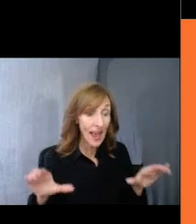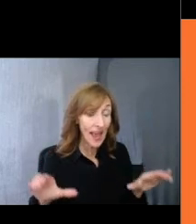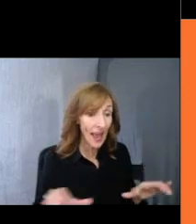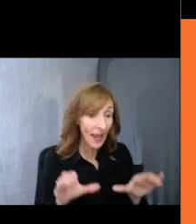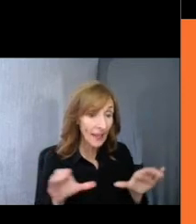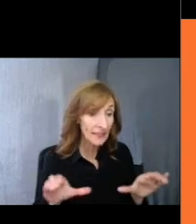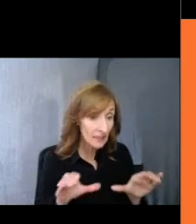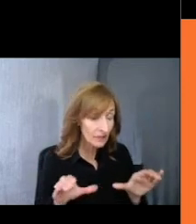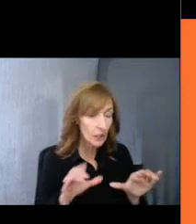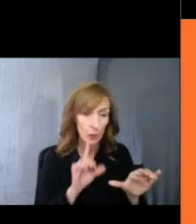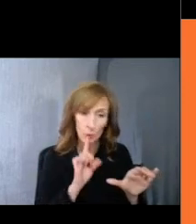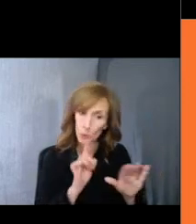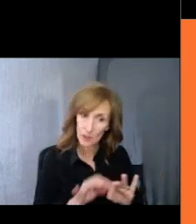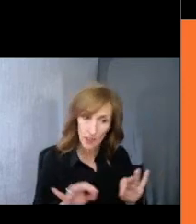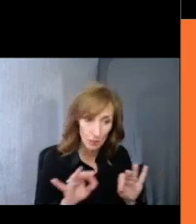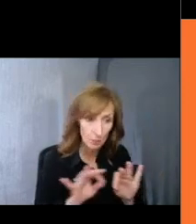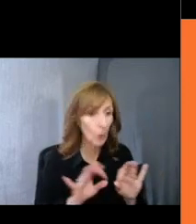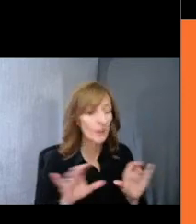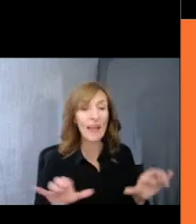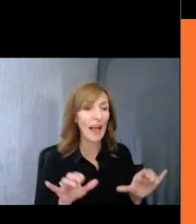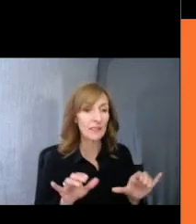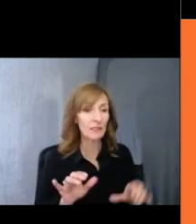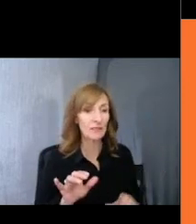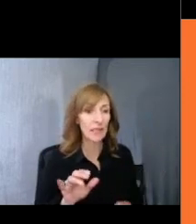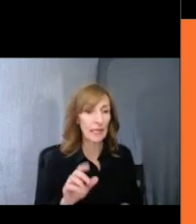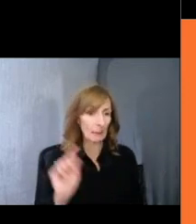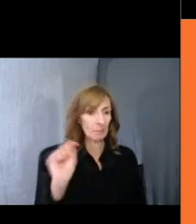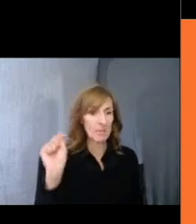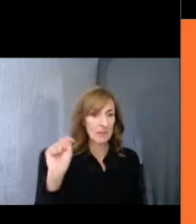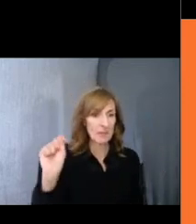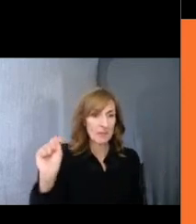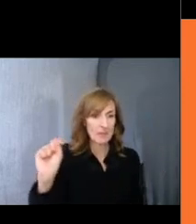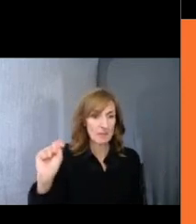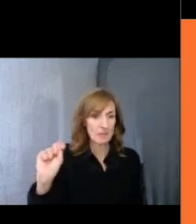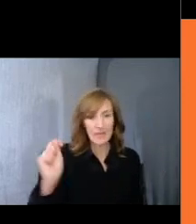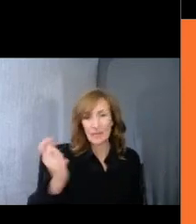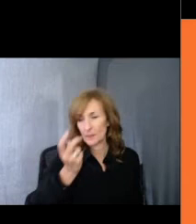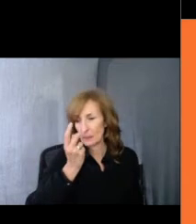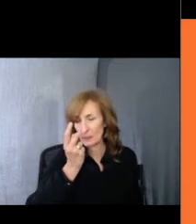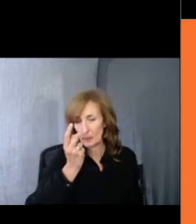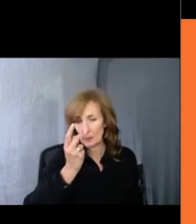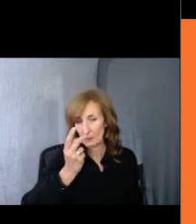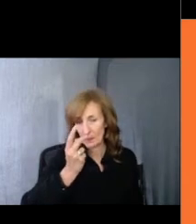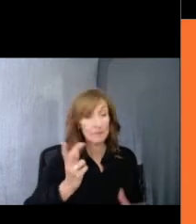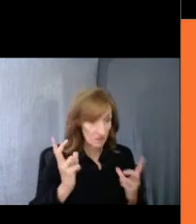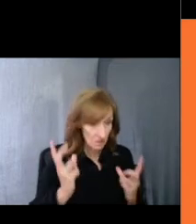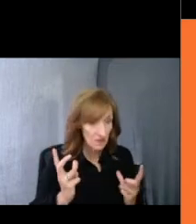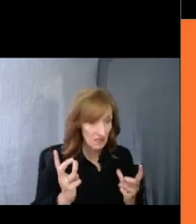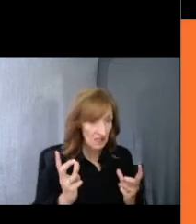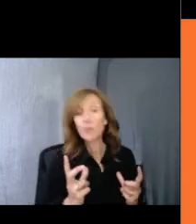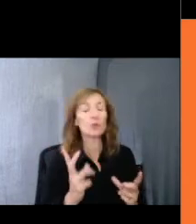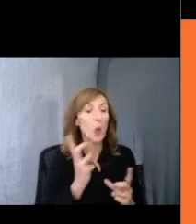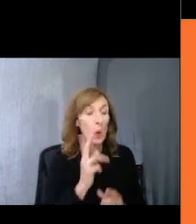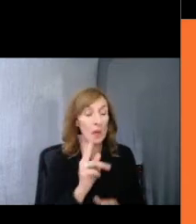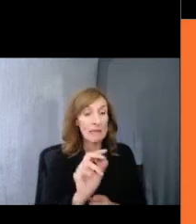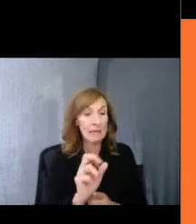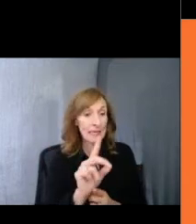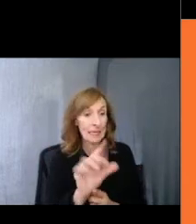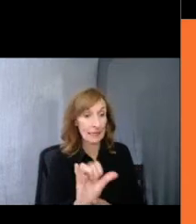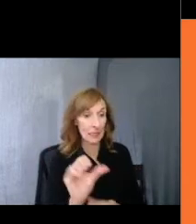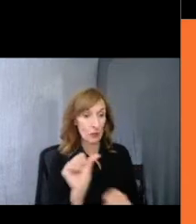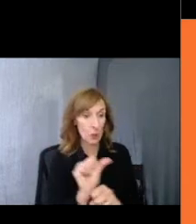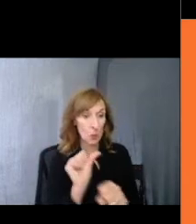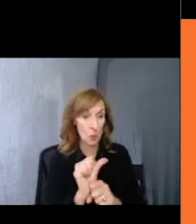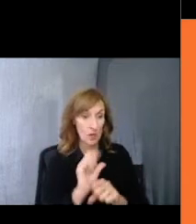of that excess fluid. So again, kidneys that are working normally regulate fluid balance. They're also very, very important